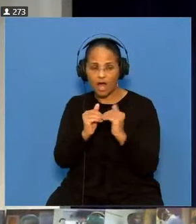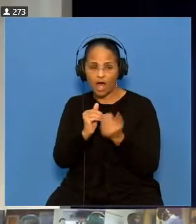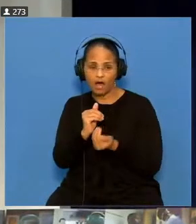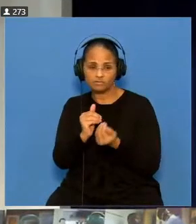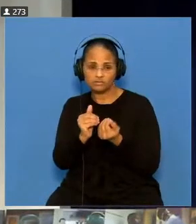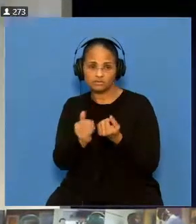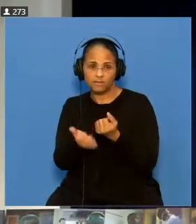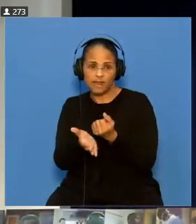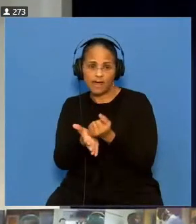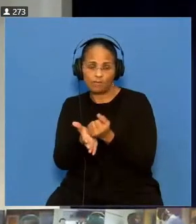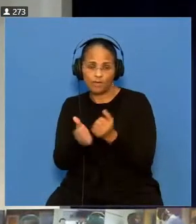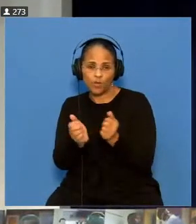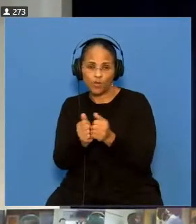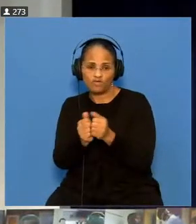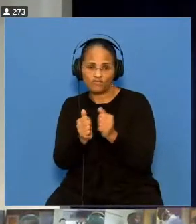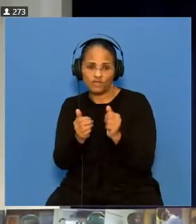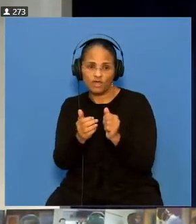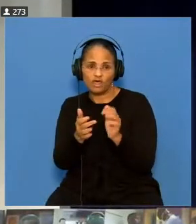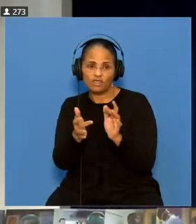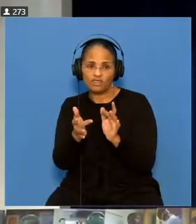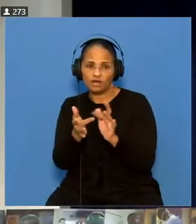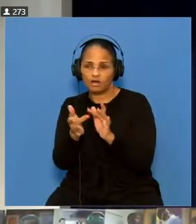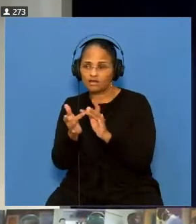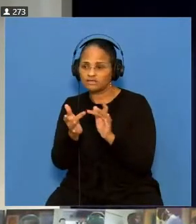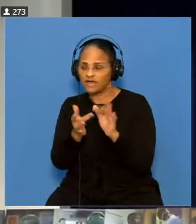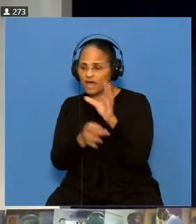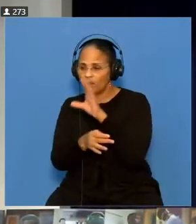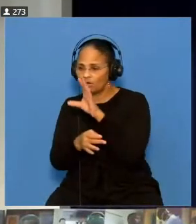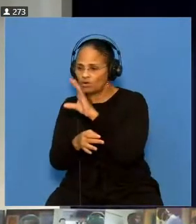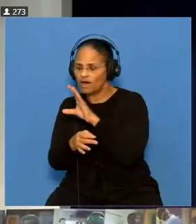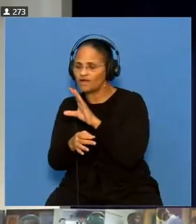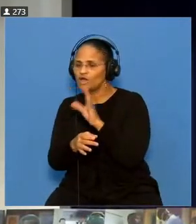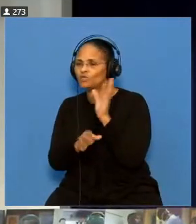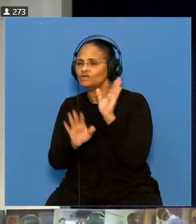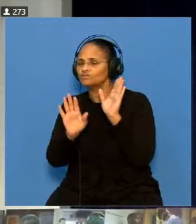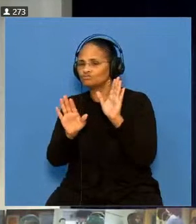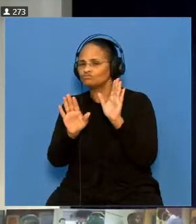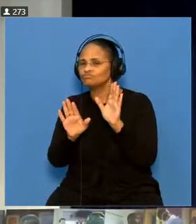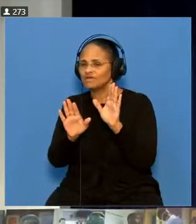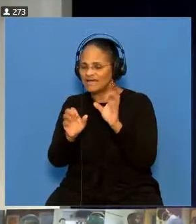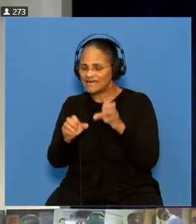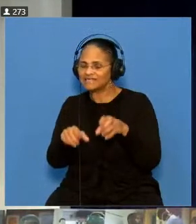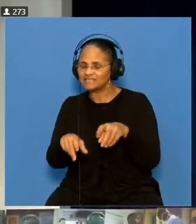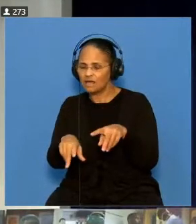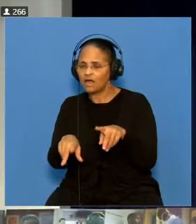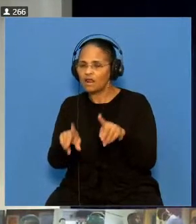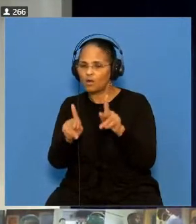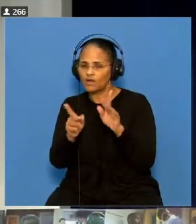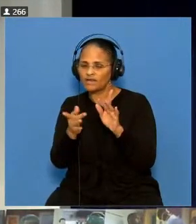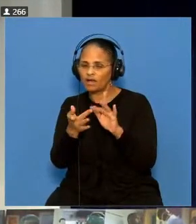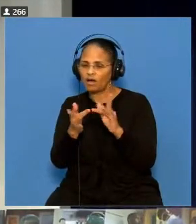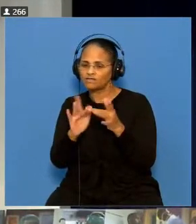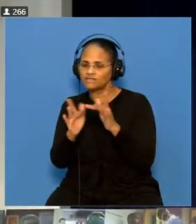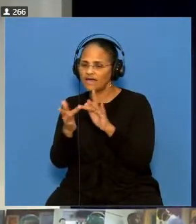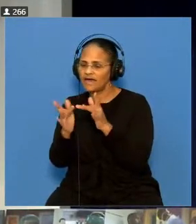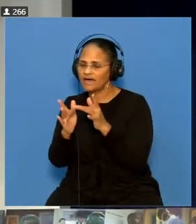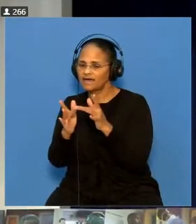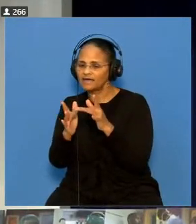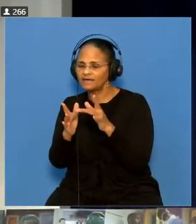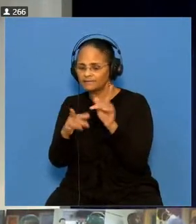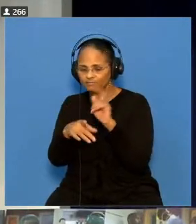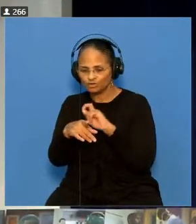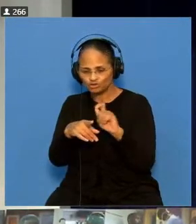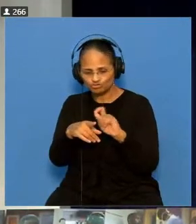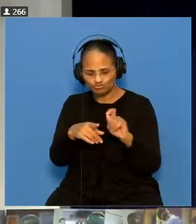with the contact tracing teams from your meetings. No, I don't. No, I know it's a great resource because it's allowing our contact tracers to be able to